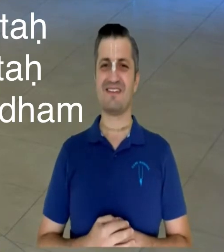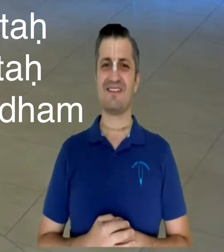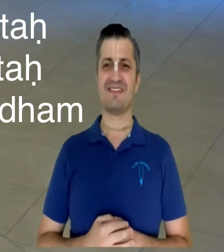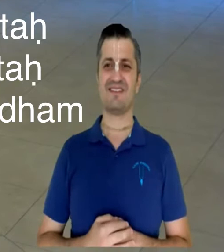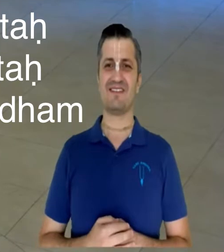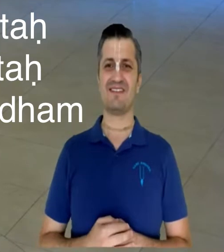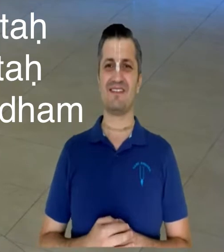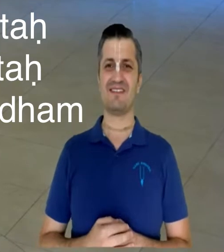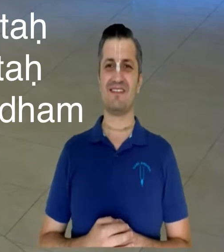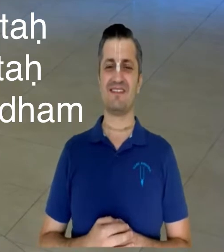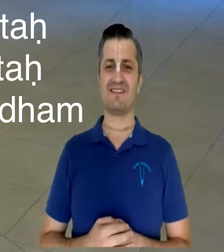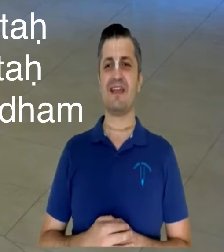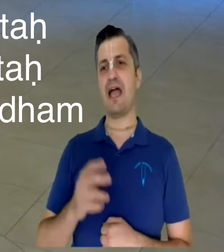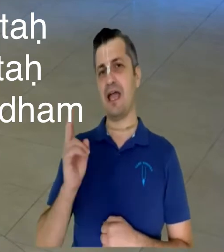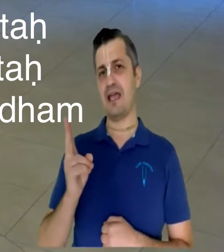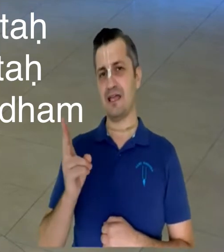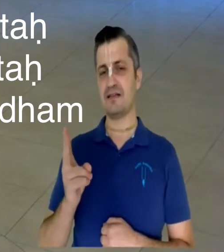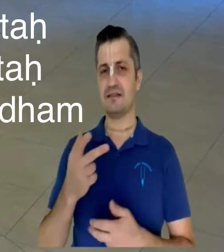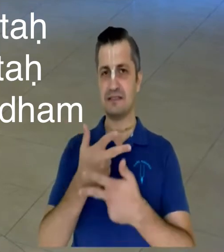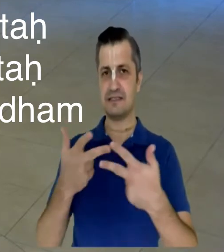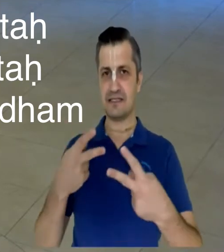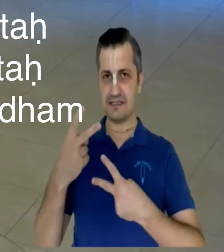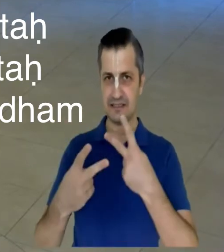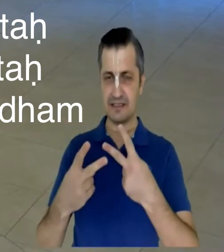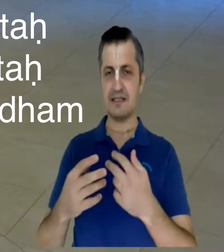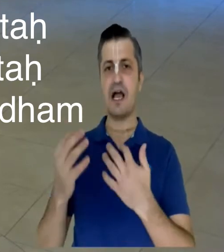Aham Vishvarnaro Bhutva